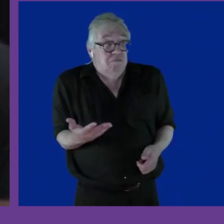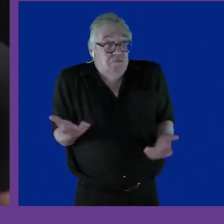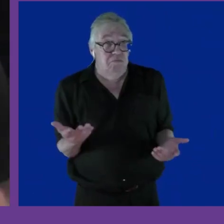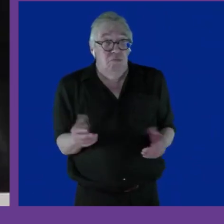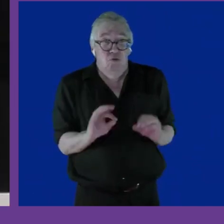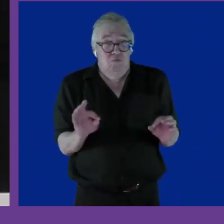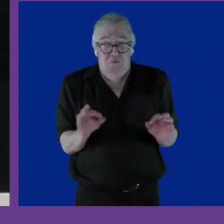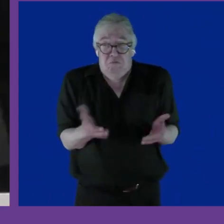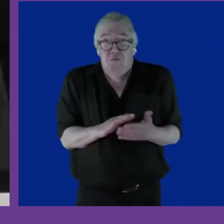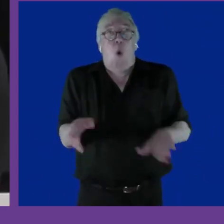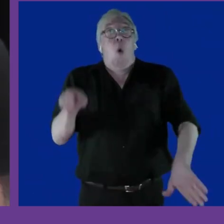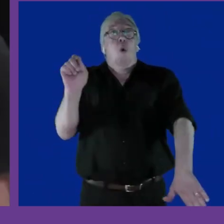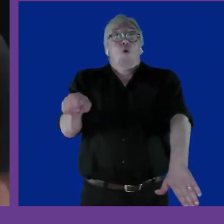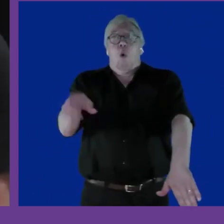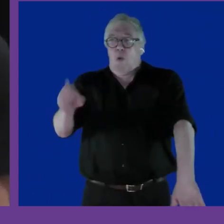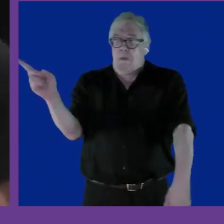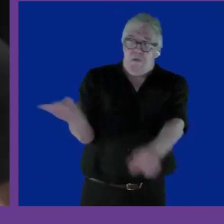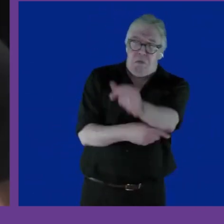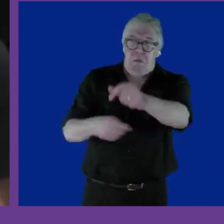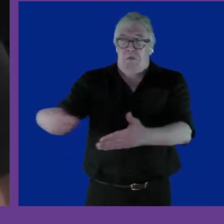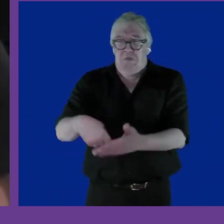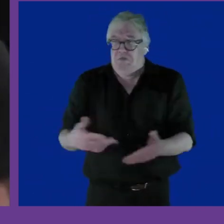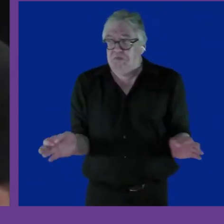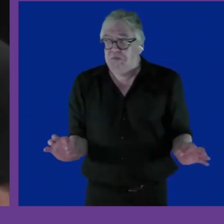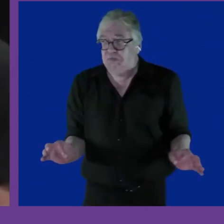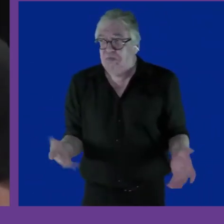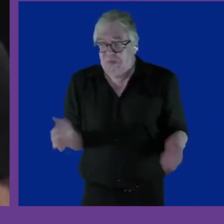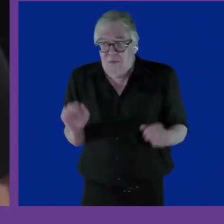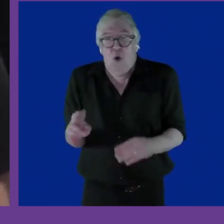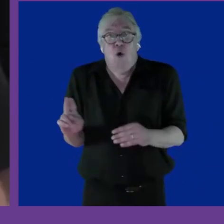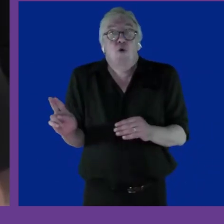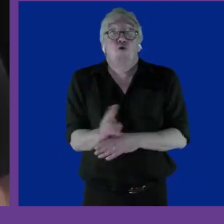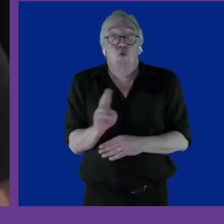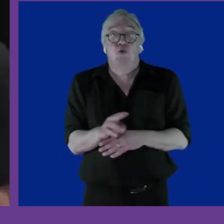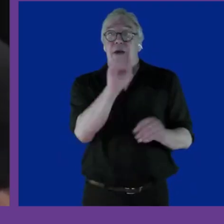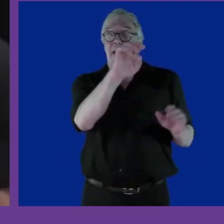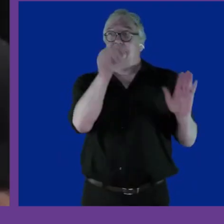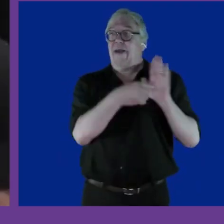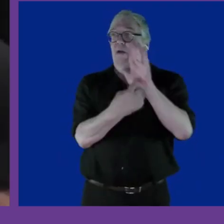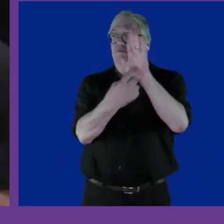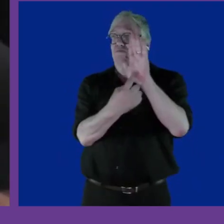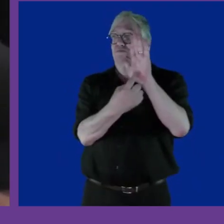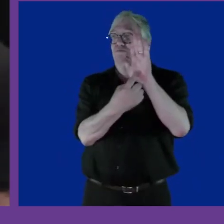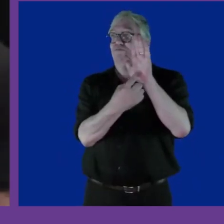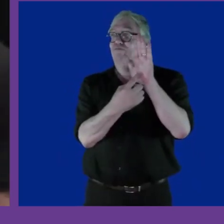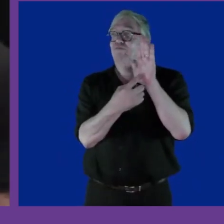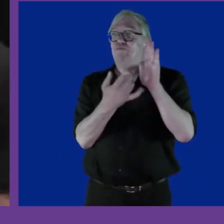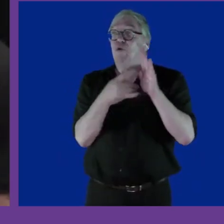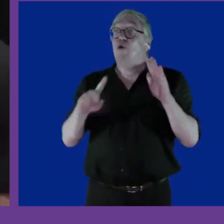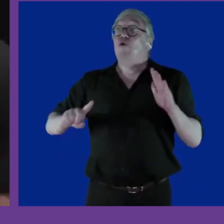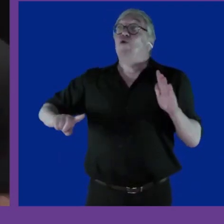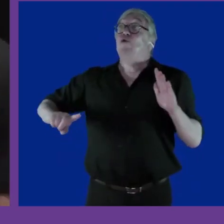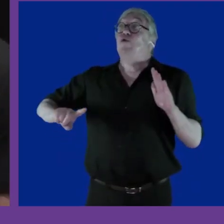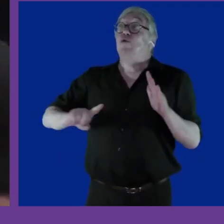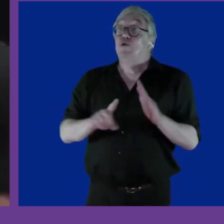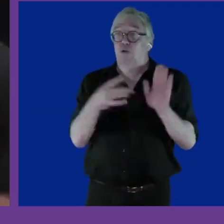Yeah, exactly. And you could, of course, use the EAA as a starting point,